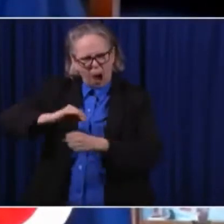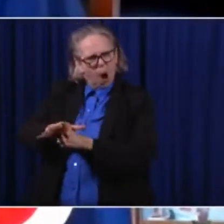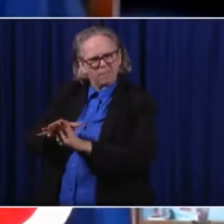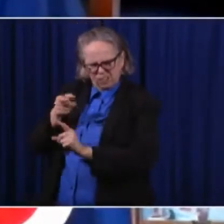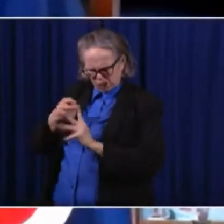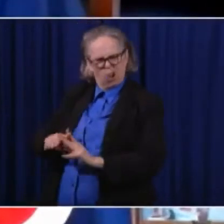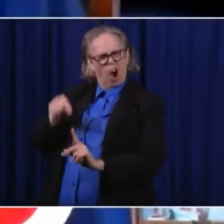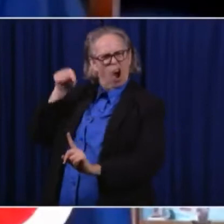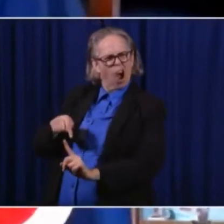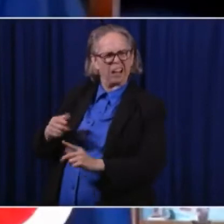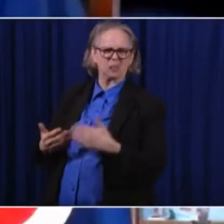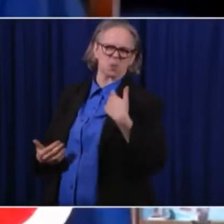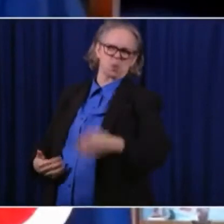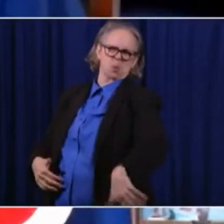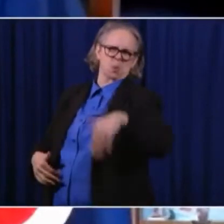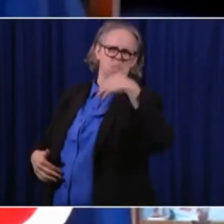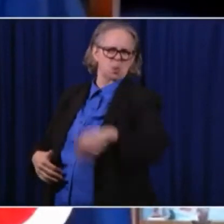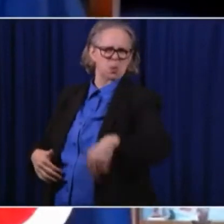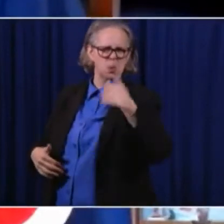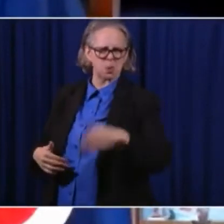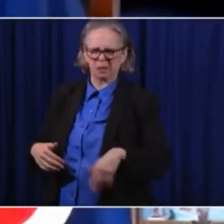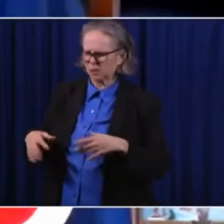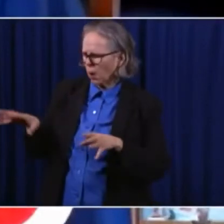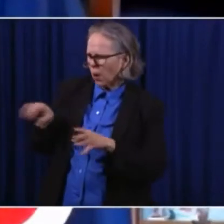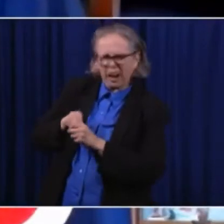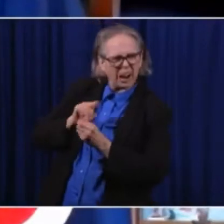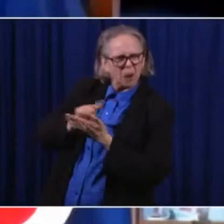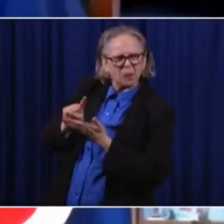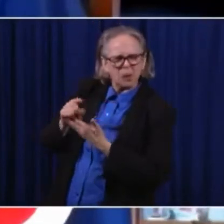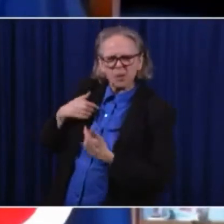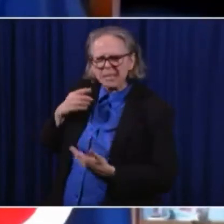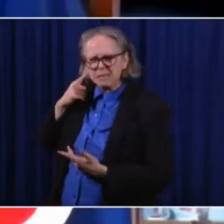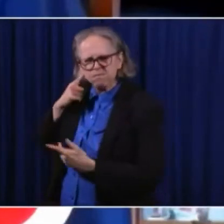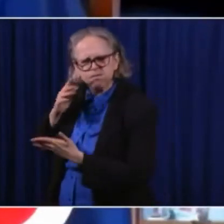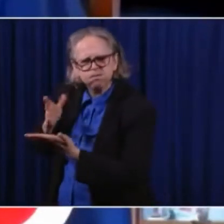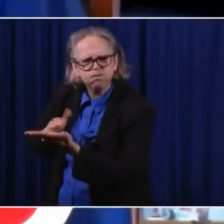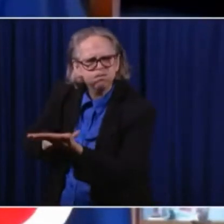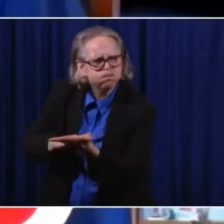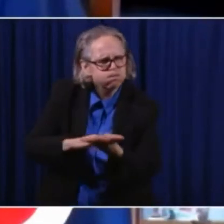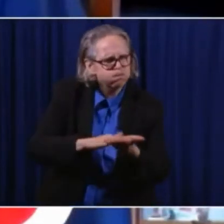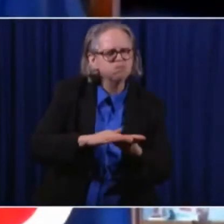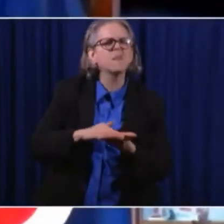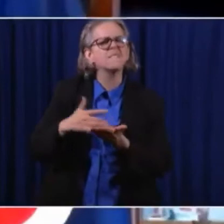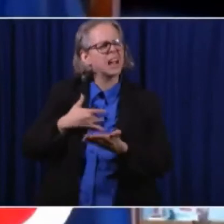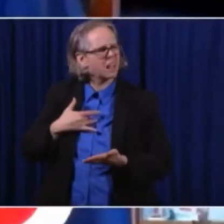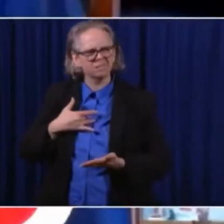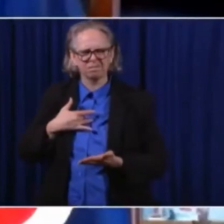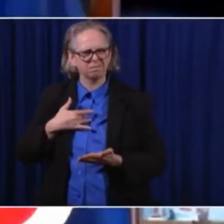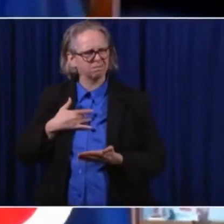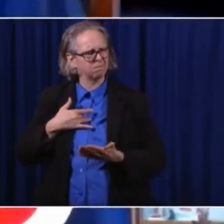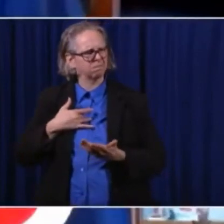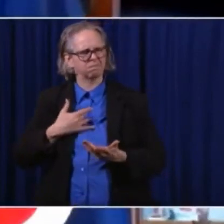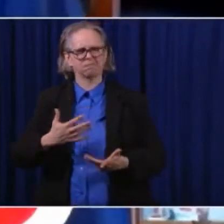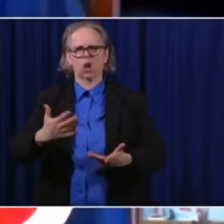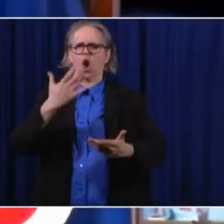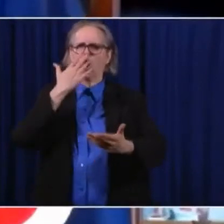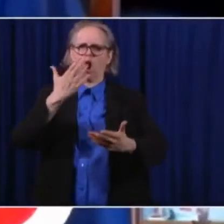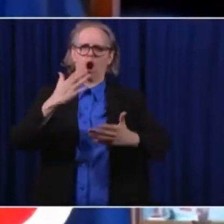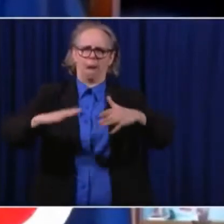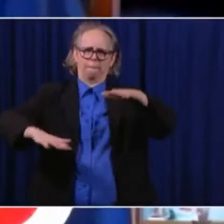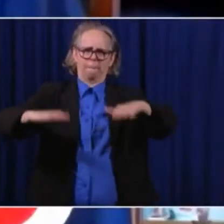from the conversations I've had over the last week that this is a balanced approach. This is a middle ground. This will